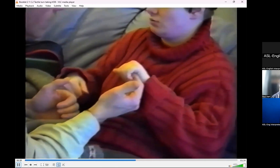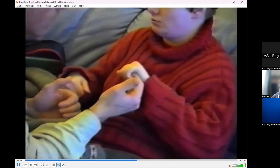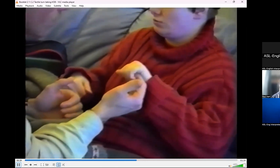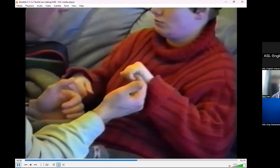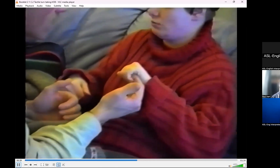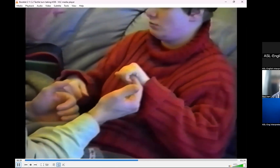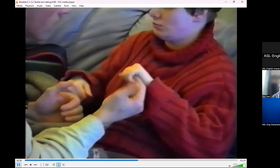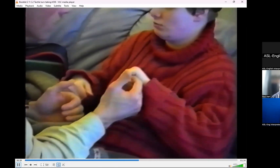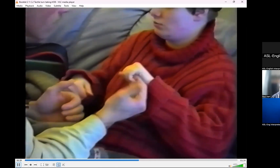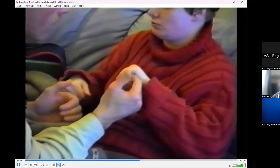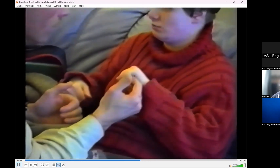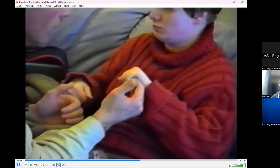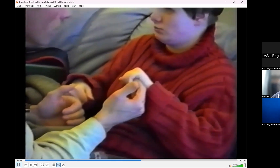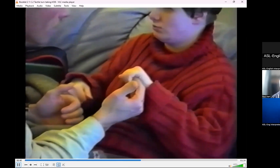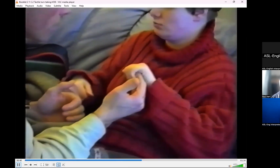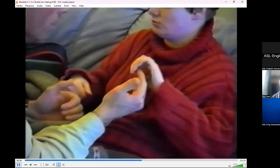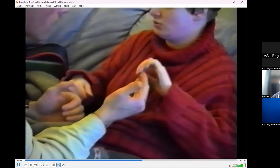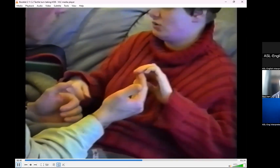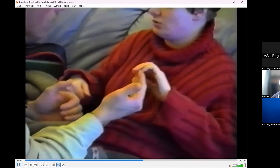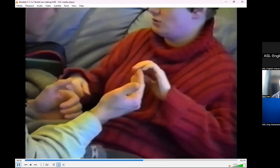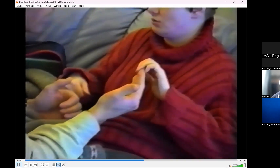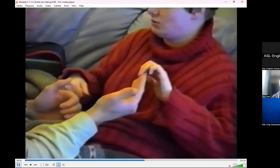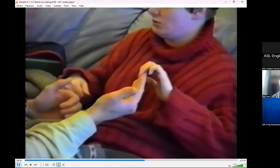Den er litt vanskelig. Ja.